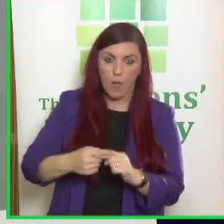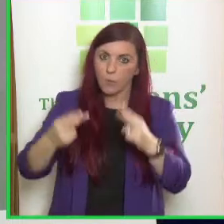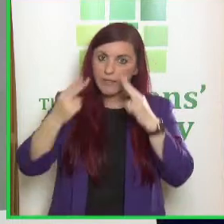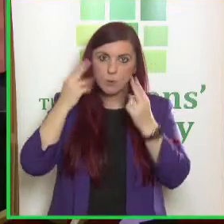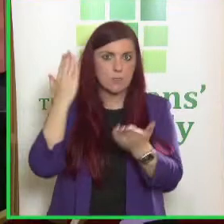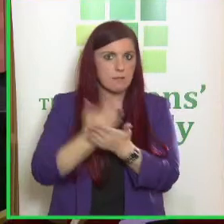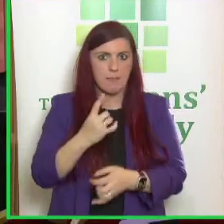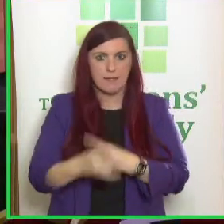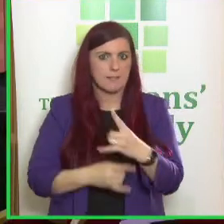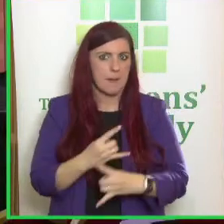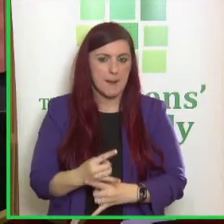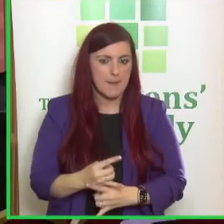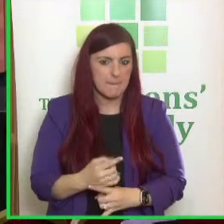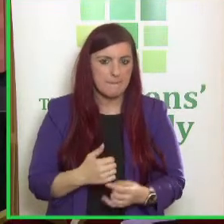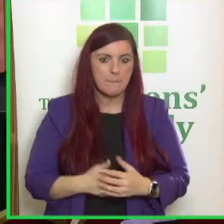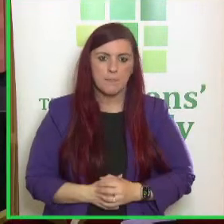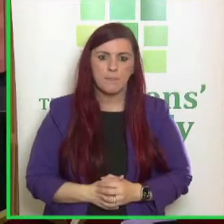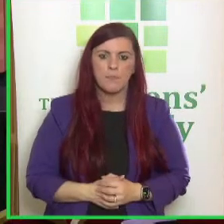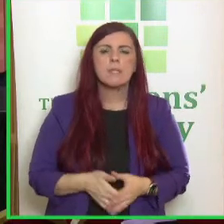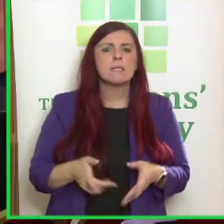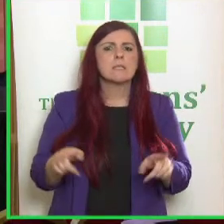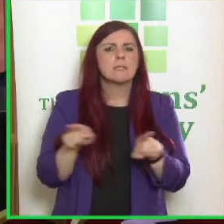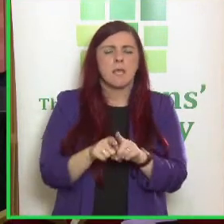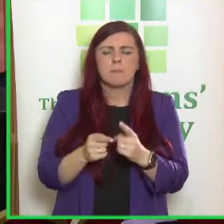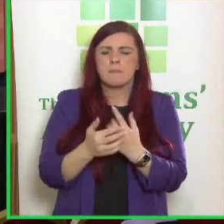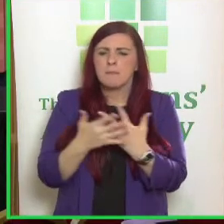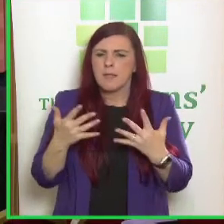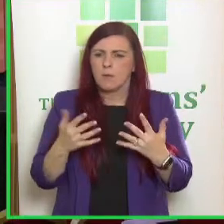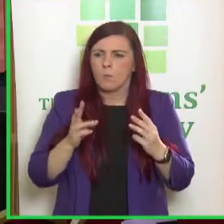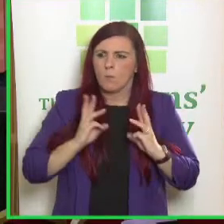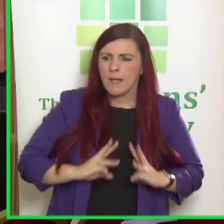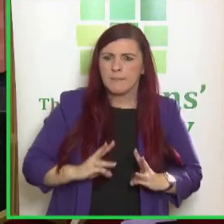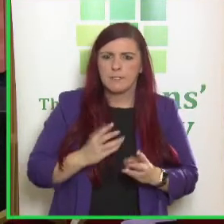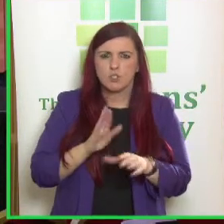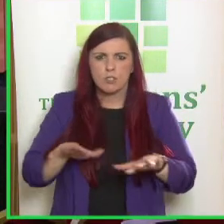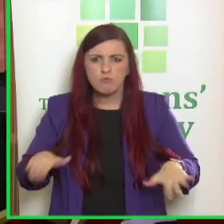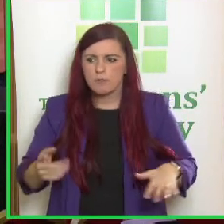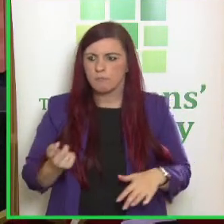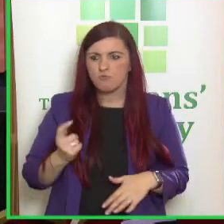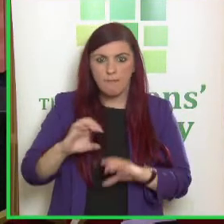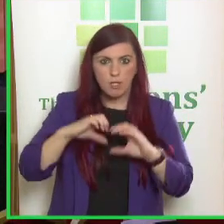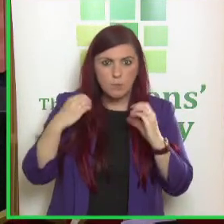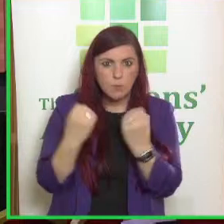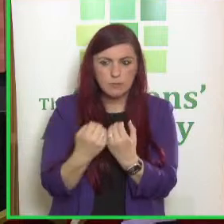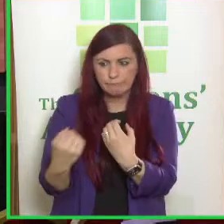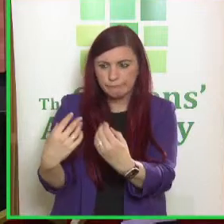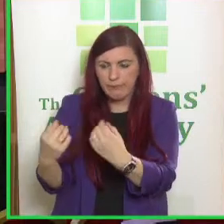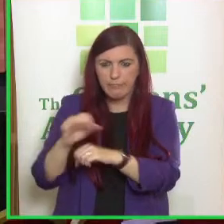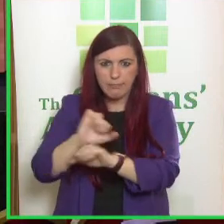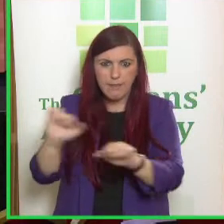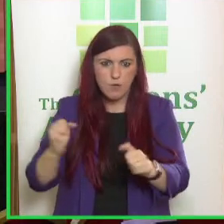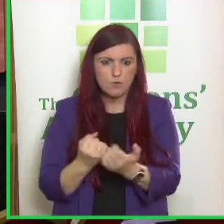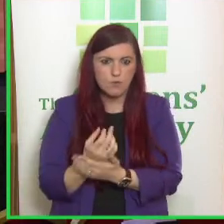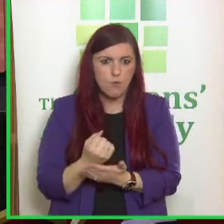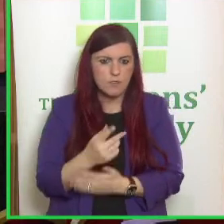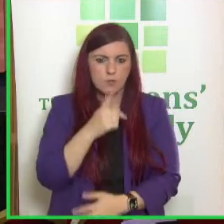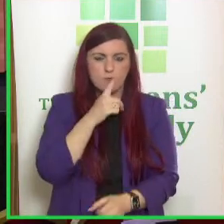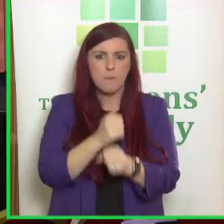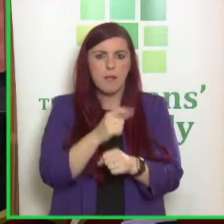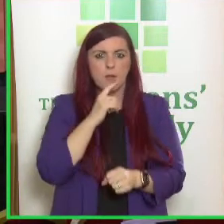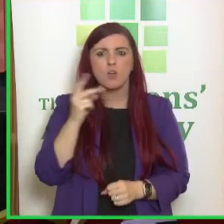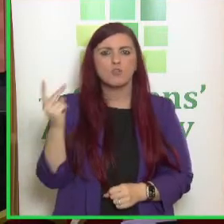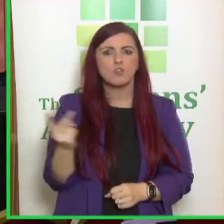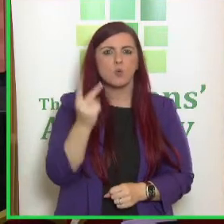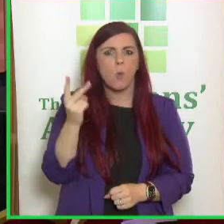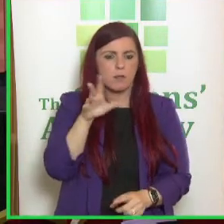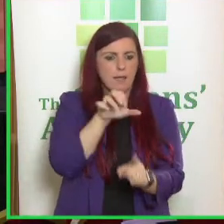cycle. We heard many stories from women and children, members of the travelling community as well, issues around dual diagnosis. You know, this is